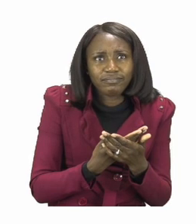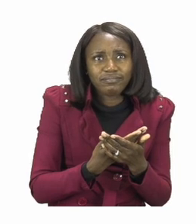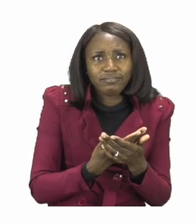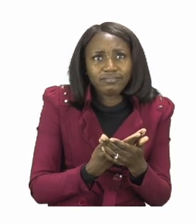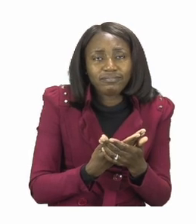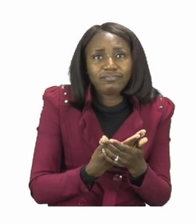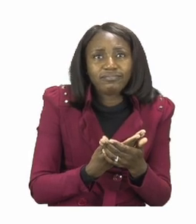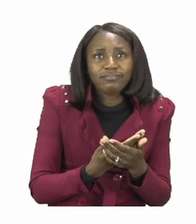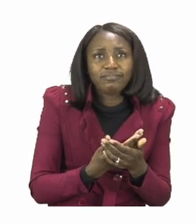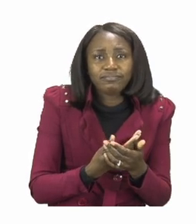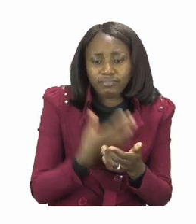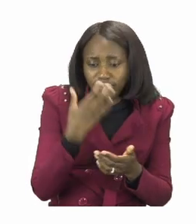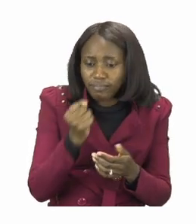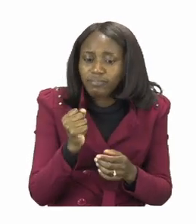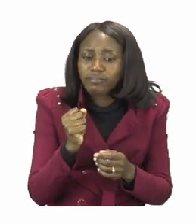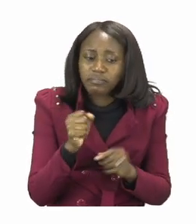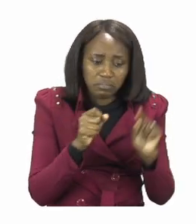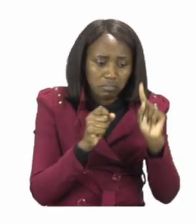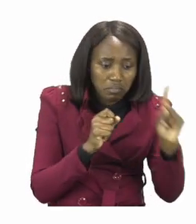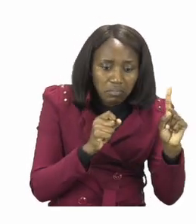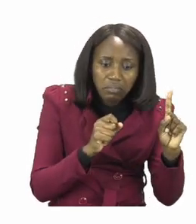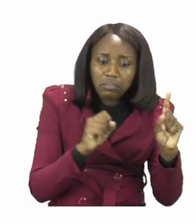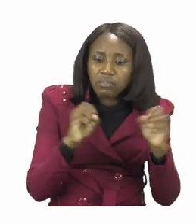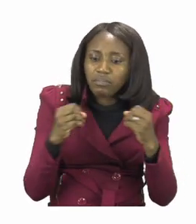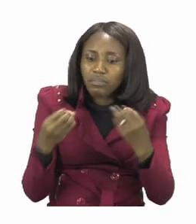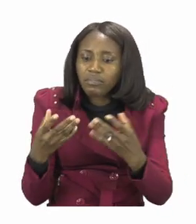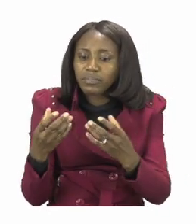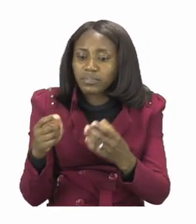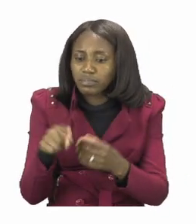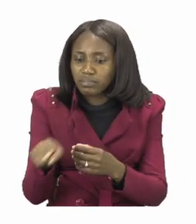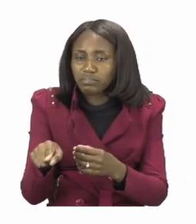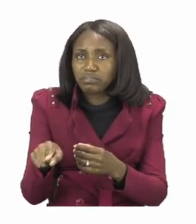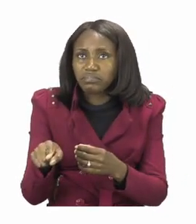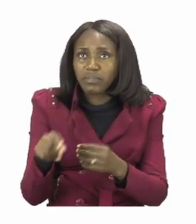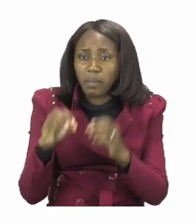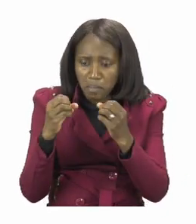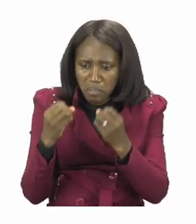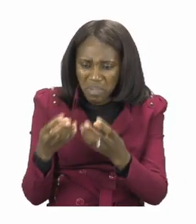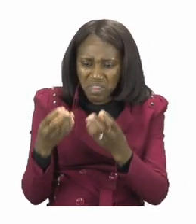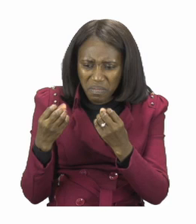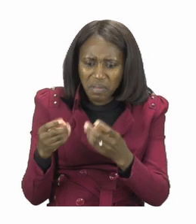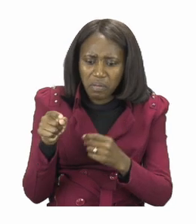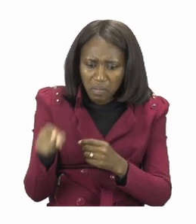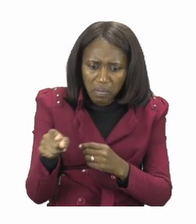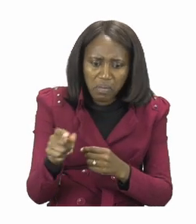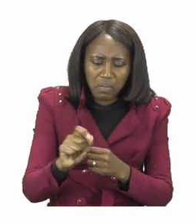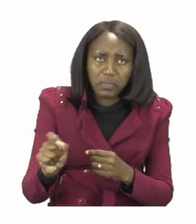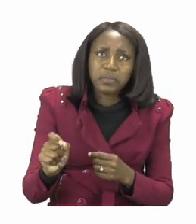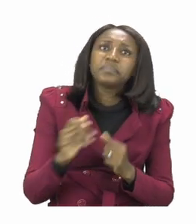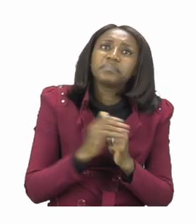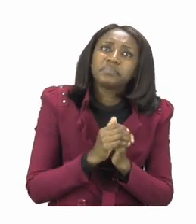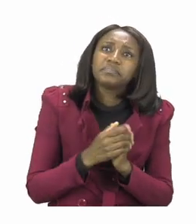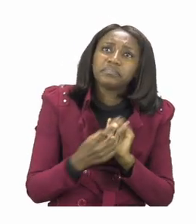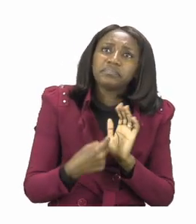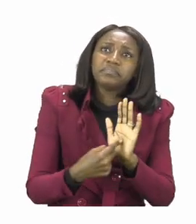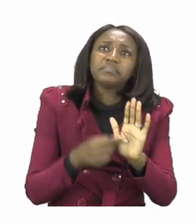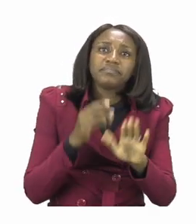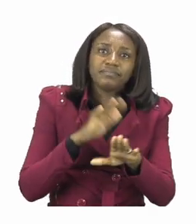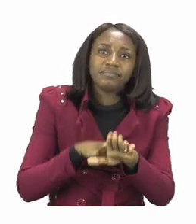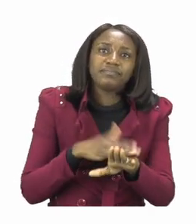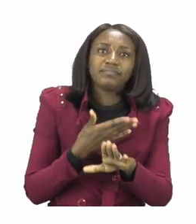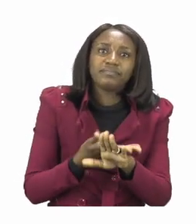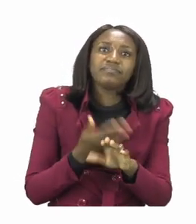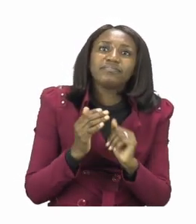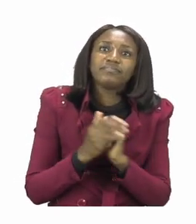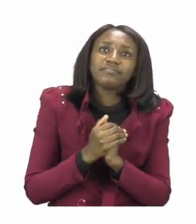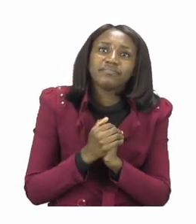is a space for us to write the plural. So, let us try it on the board with something that's not there so